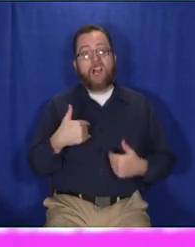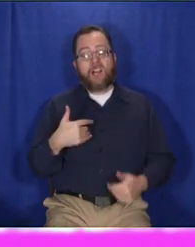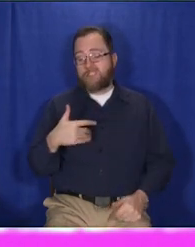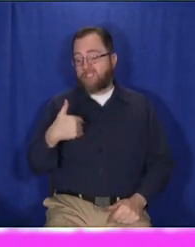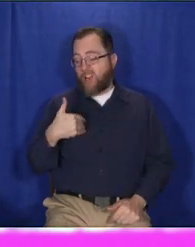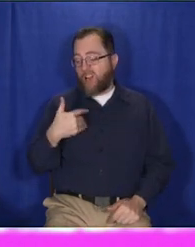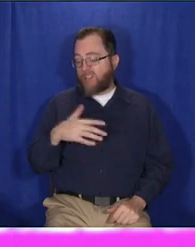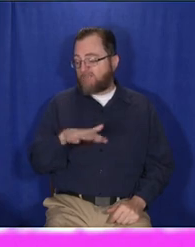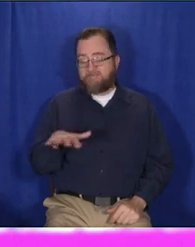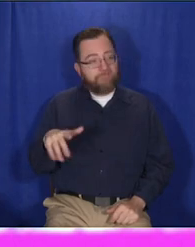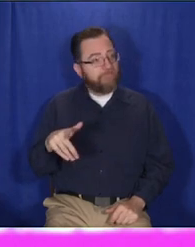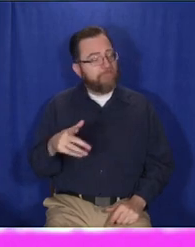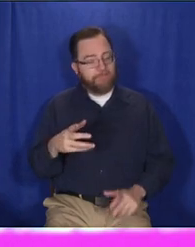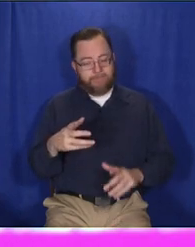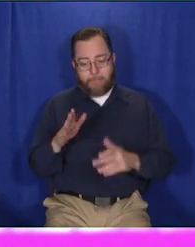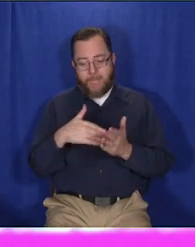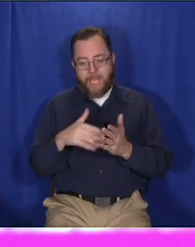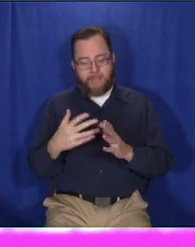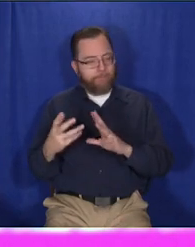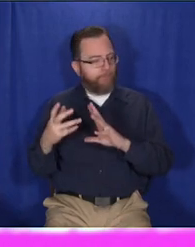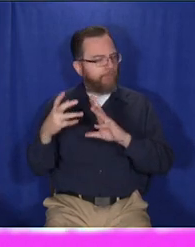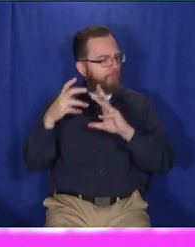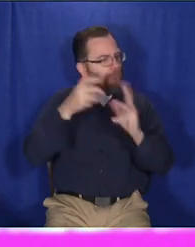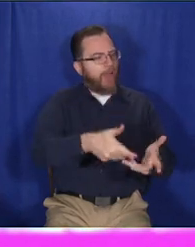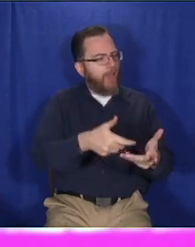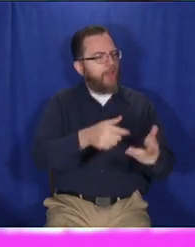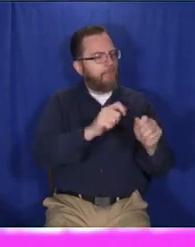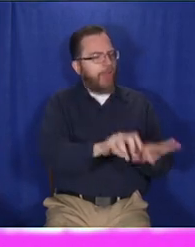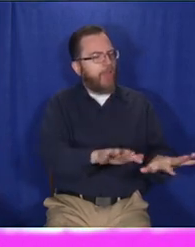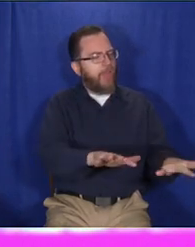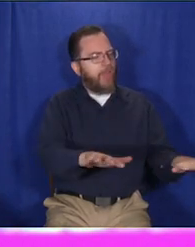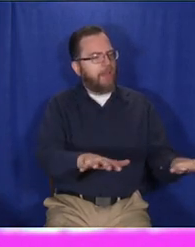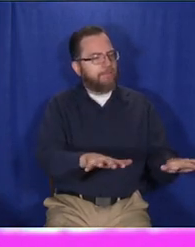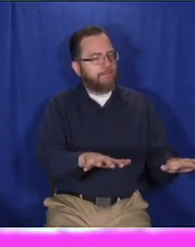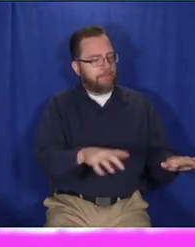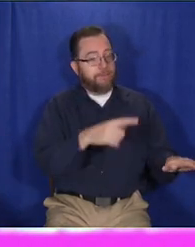that is one of six in the world.